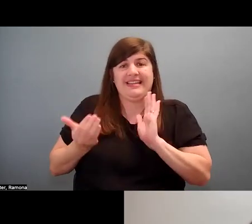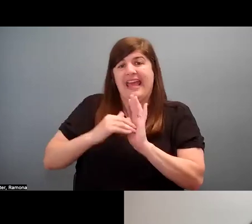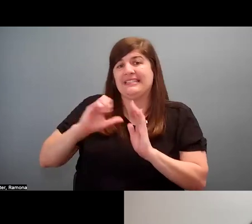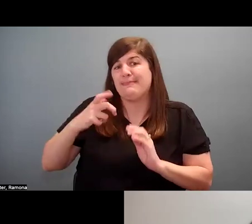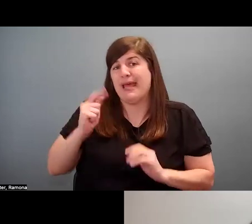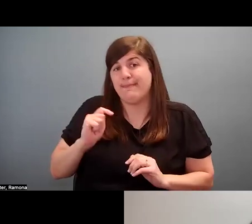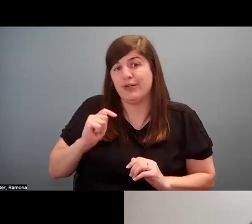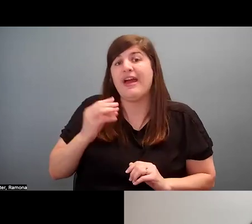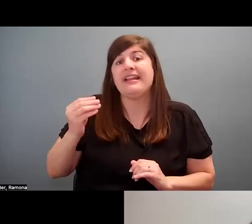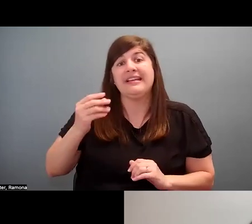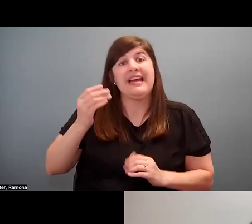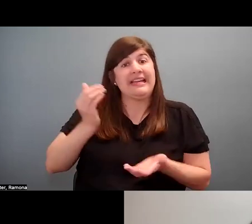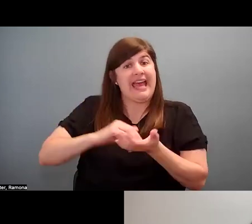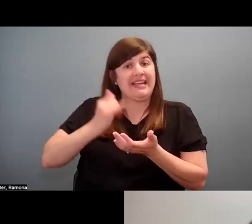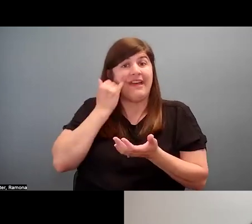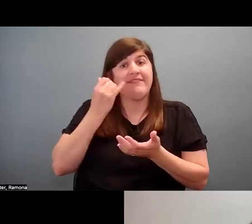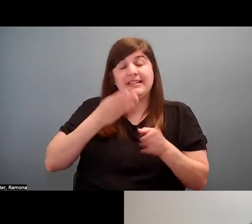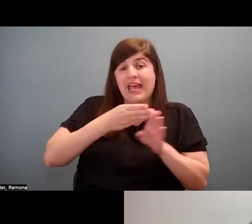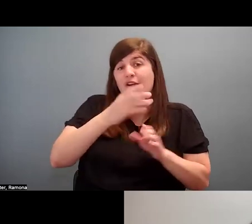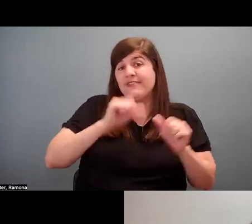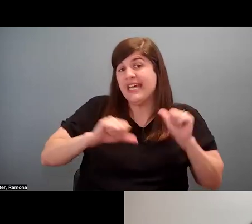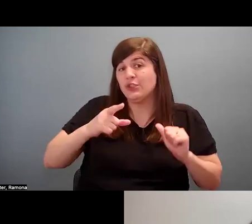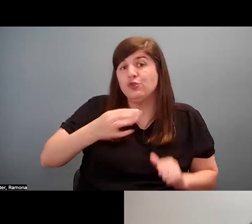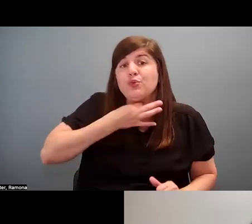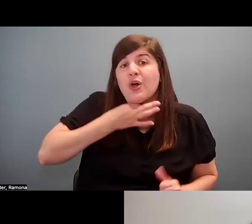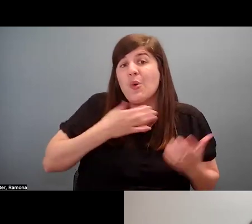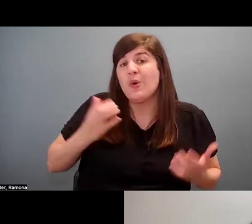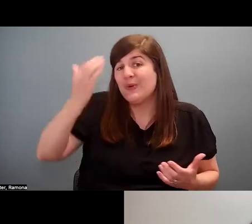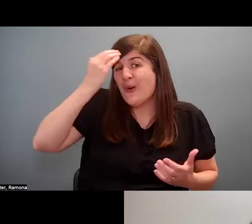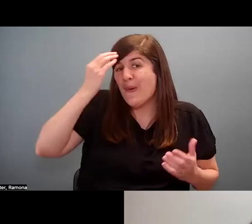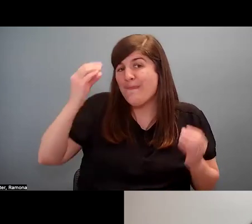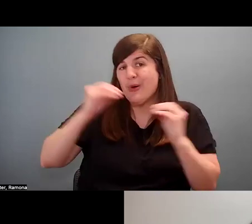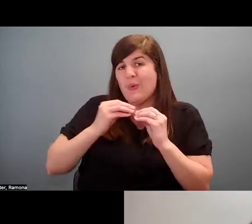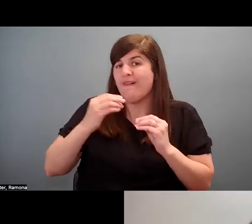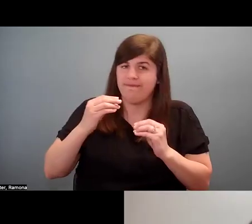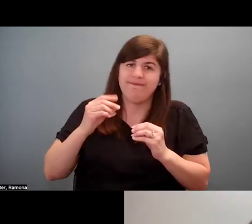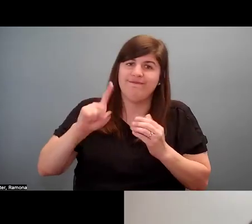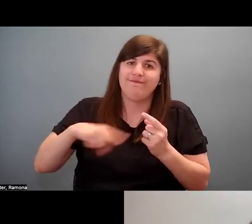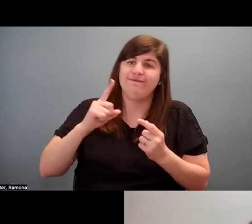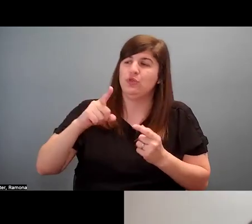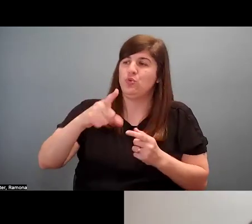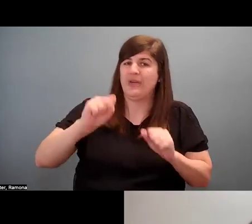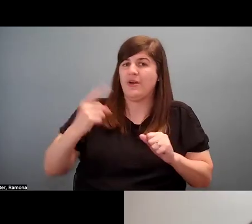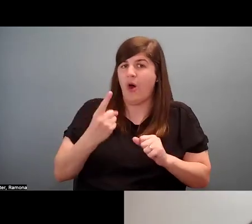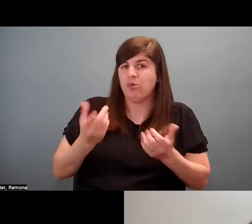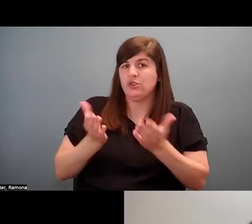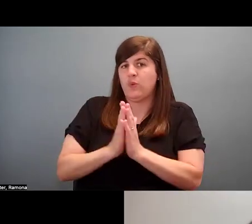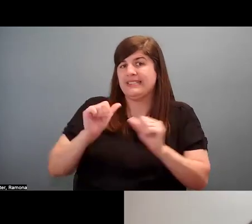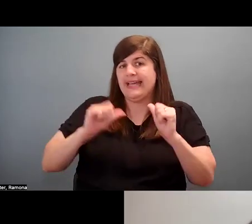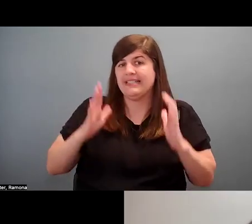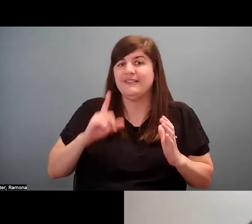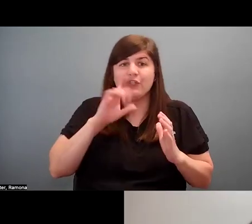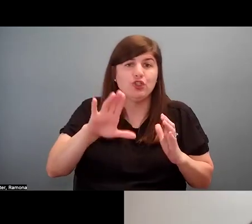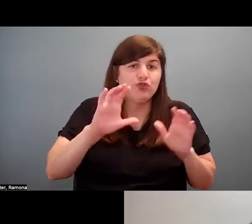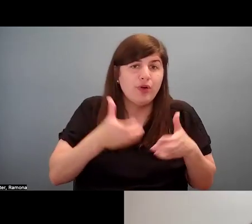September. And again, if you have an area of science that you want to know about, first of all, you can always request a scientist for your group, whether